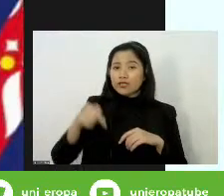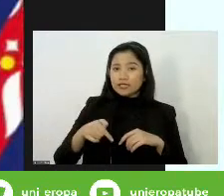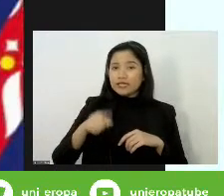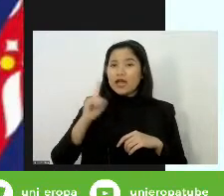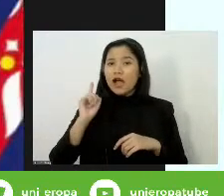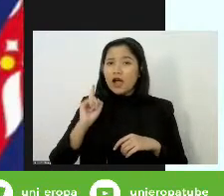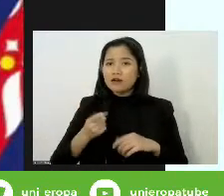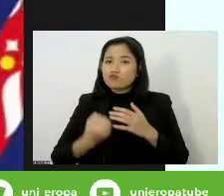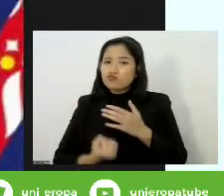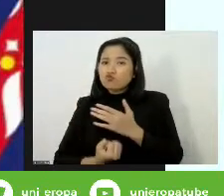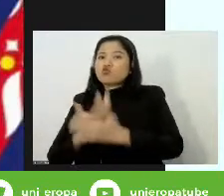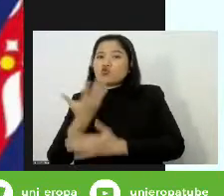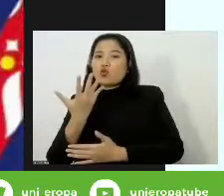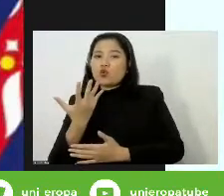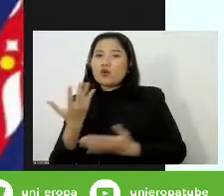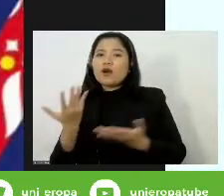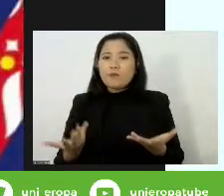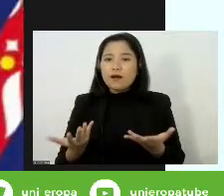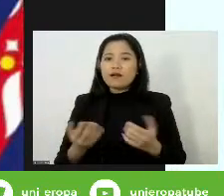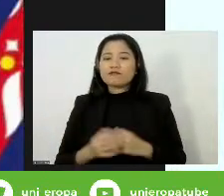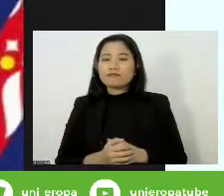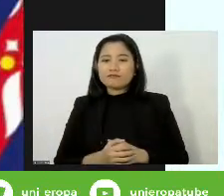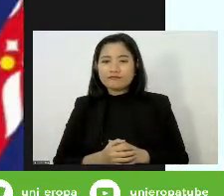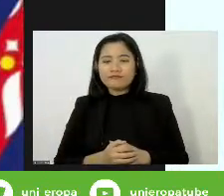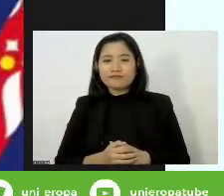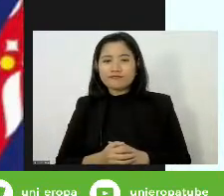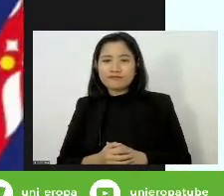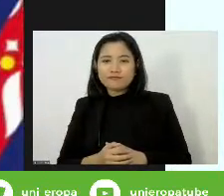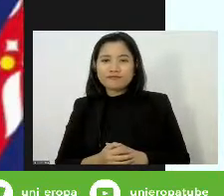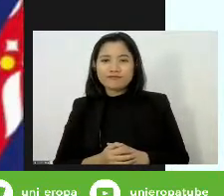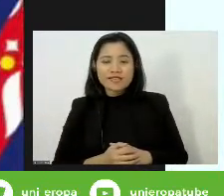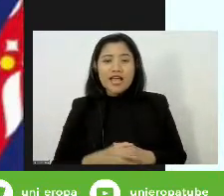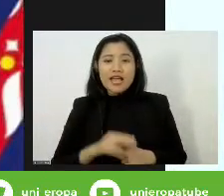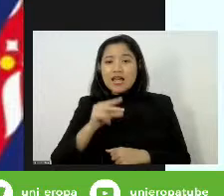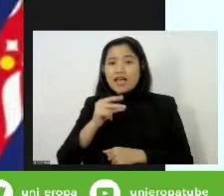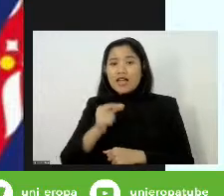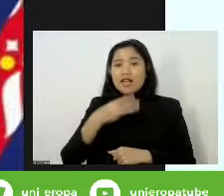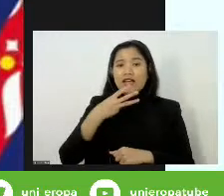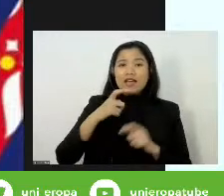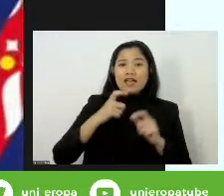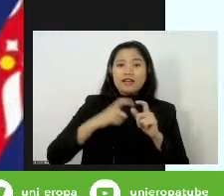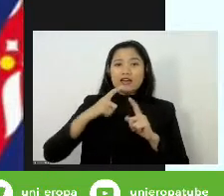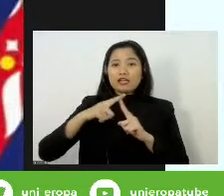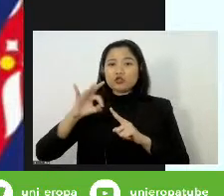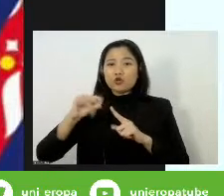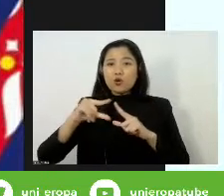heart about the key of ecosystem restoration for next year